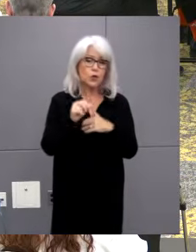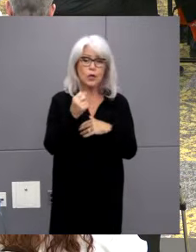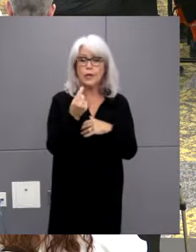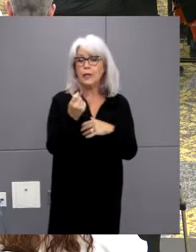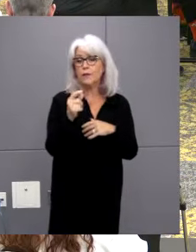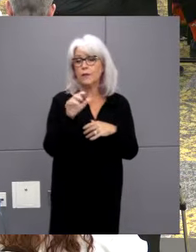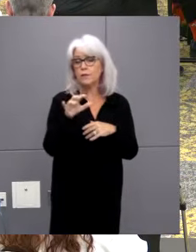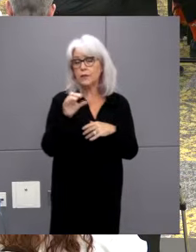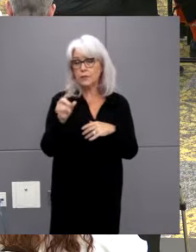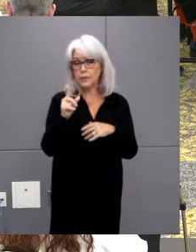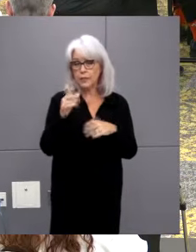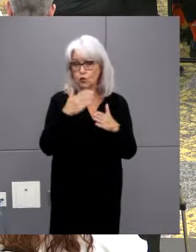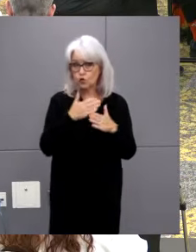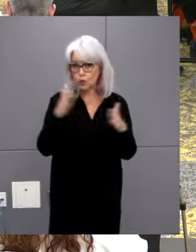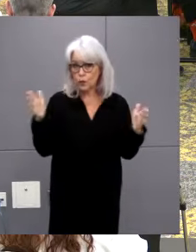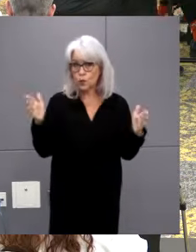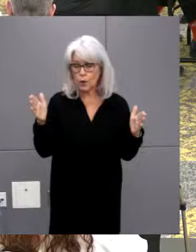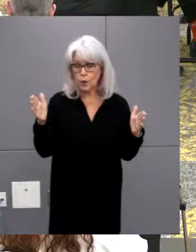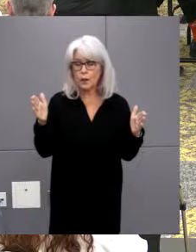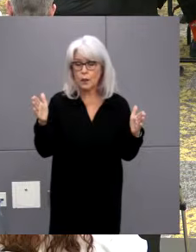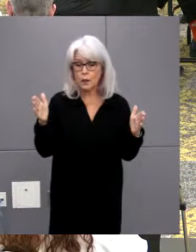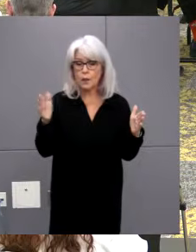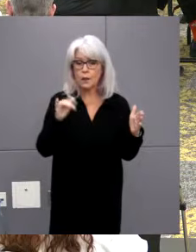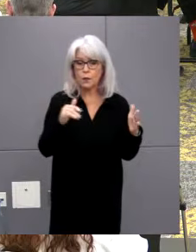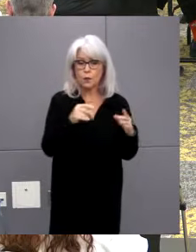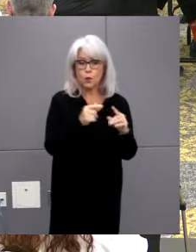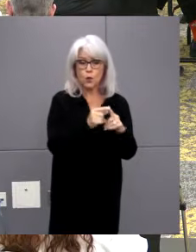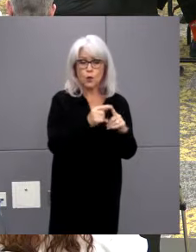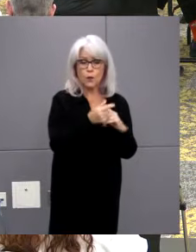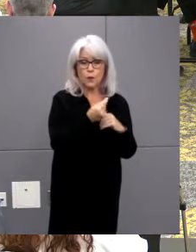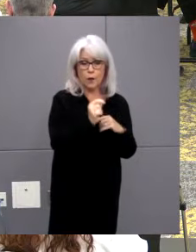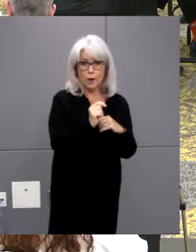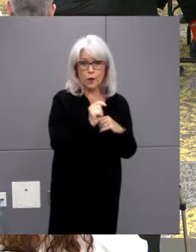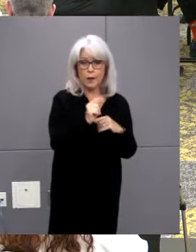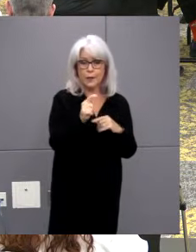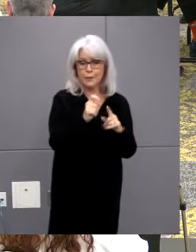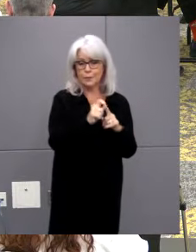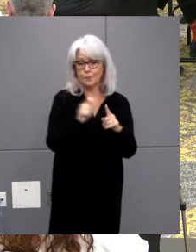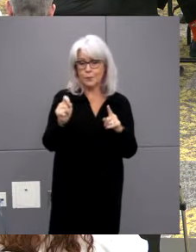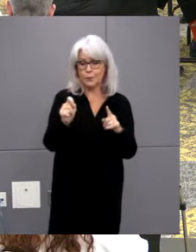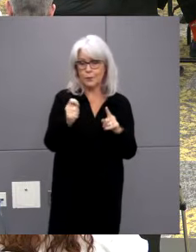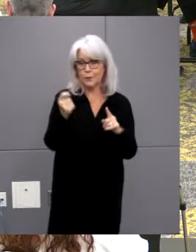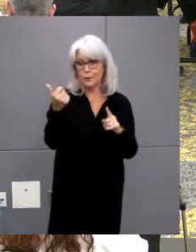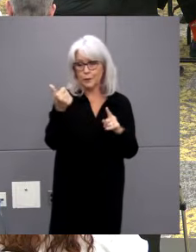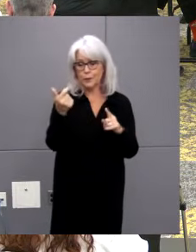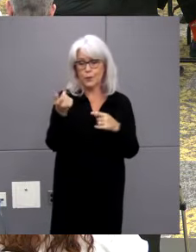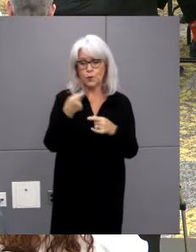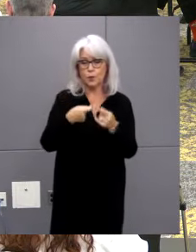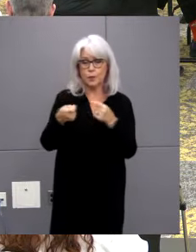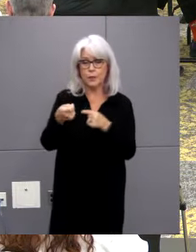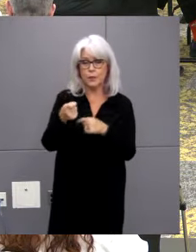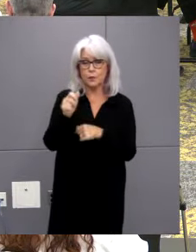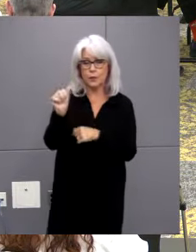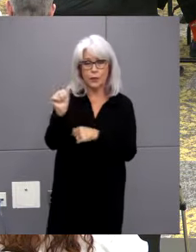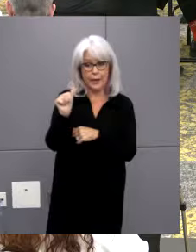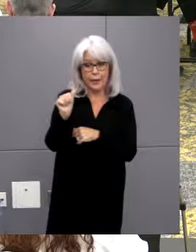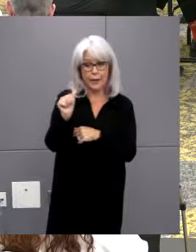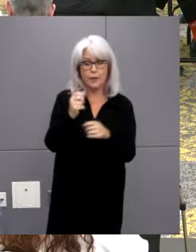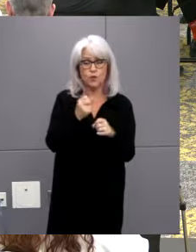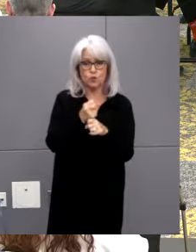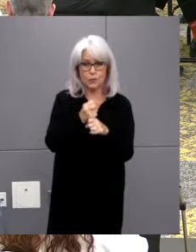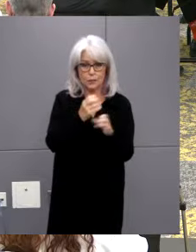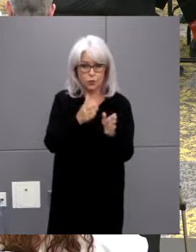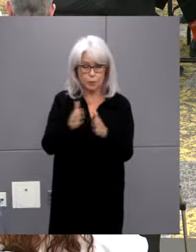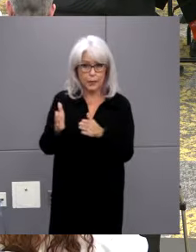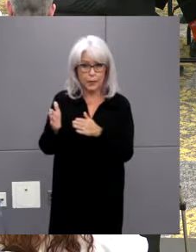1150 general, the word "the" is stricken, and then it's replaced with "a strategic plan."